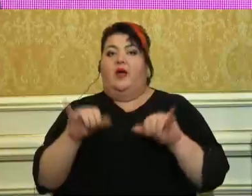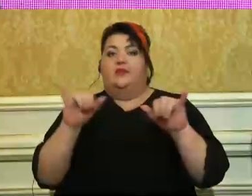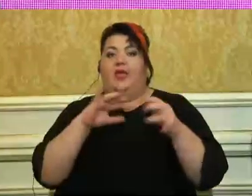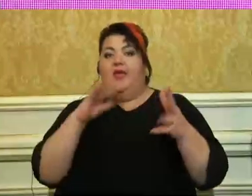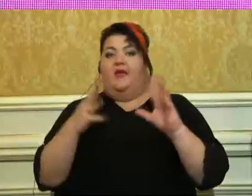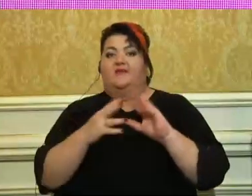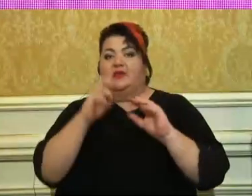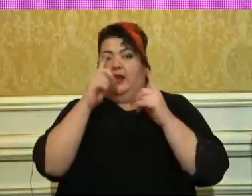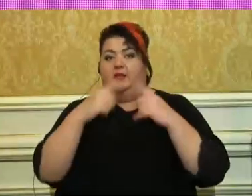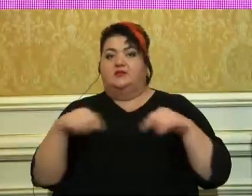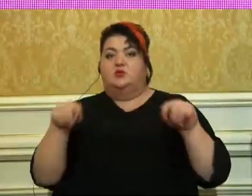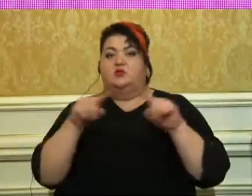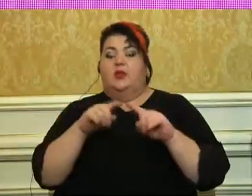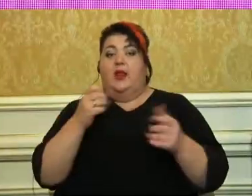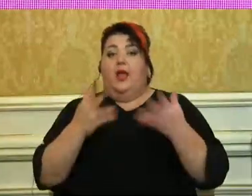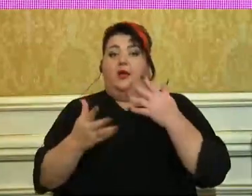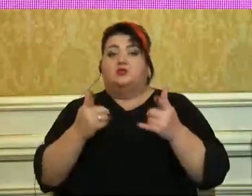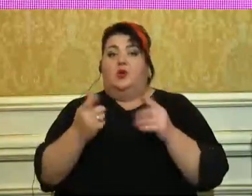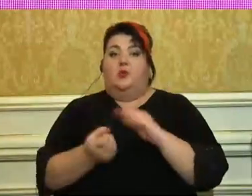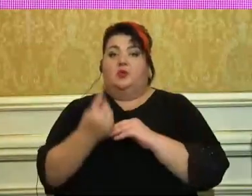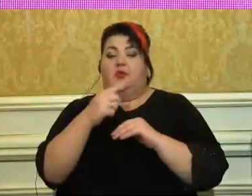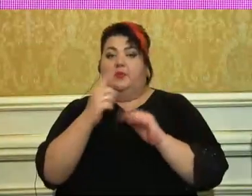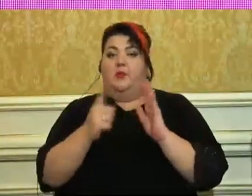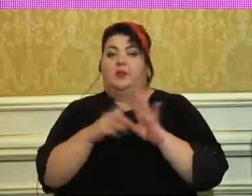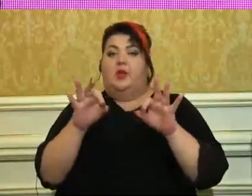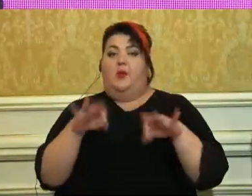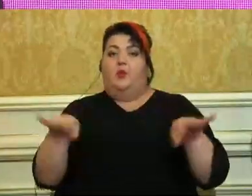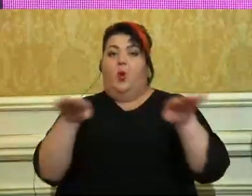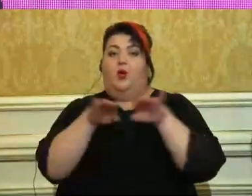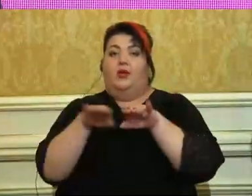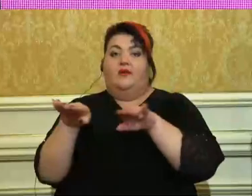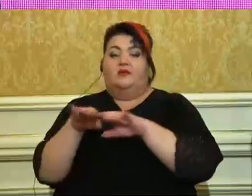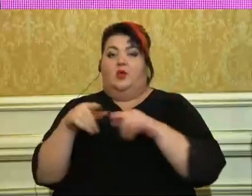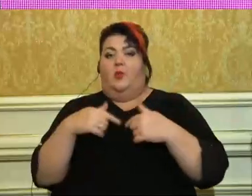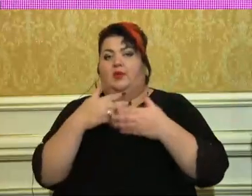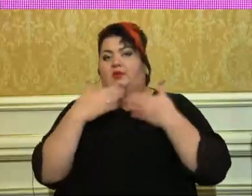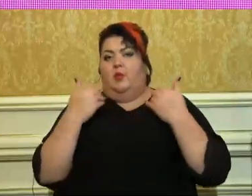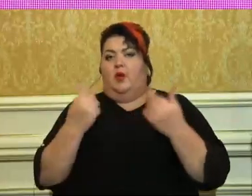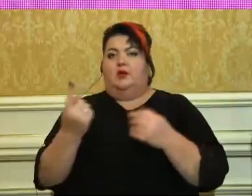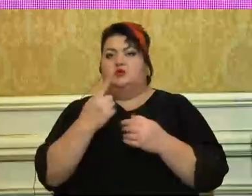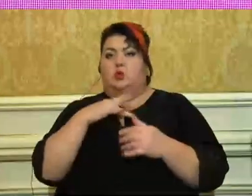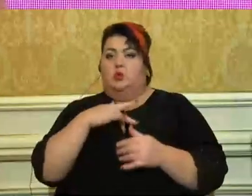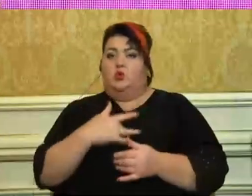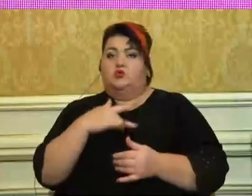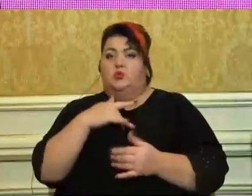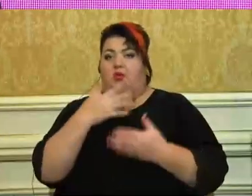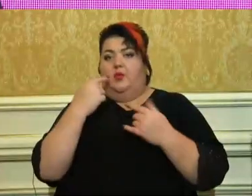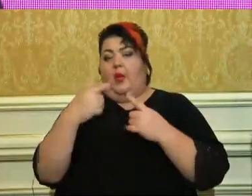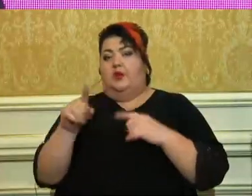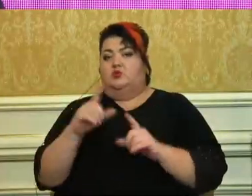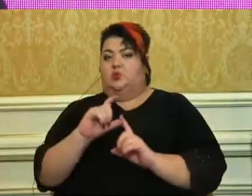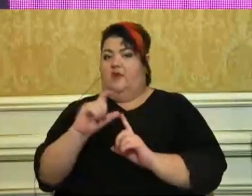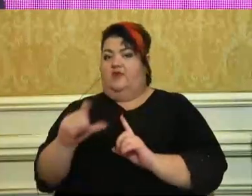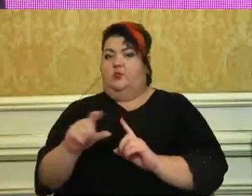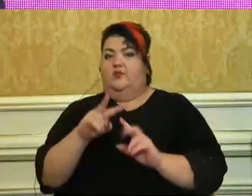our authorities and society as well. And if we put the question about the equality, I haven't any doubt, any